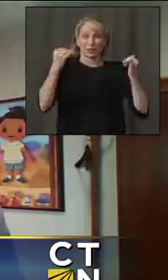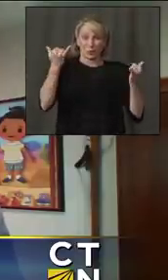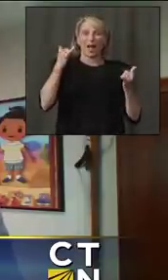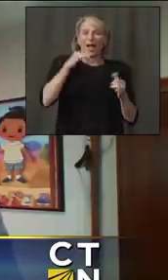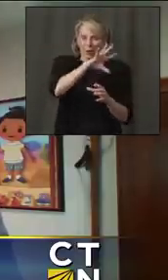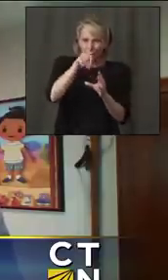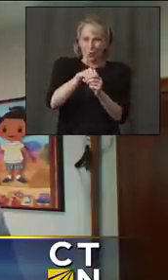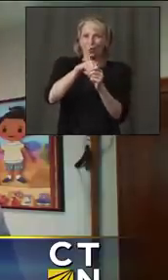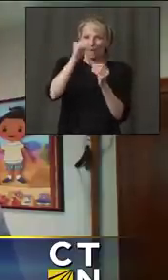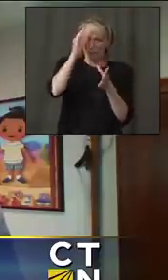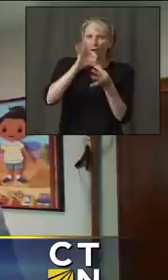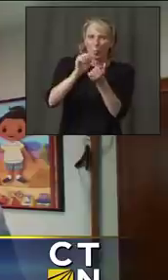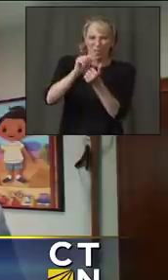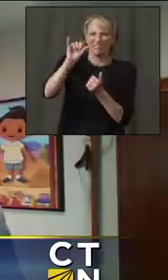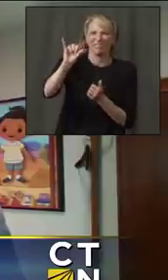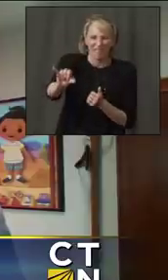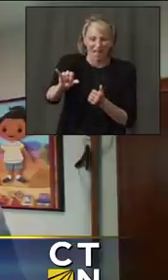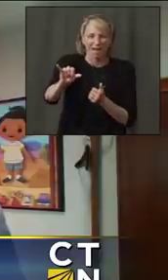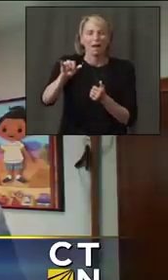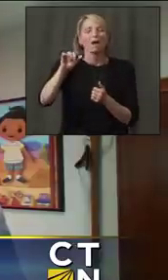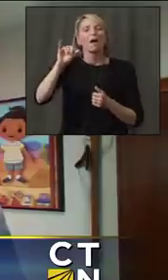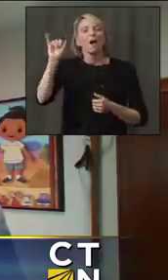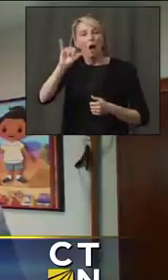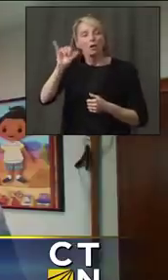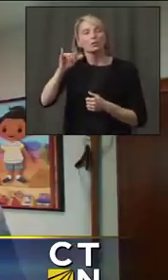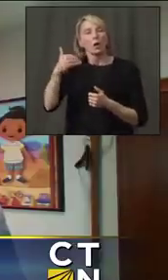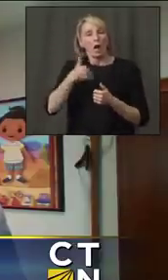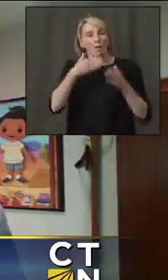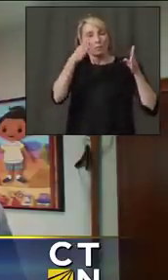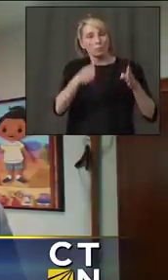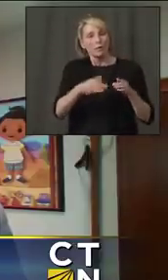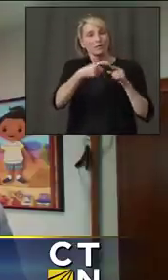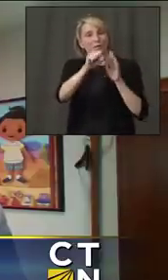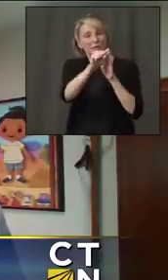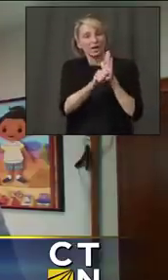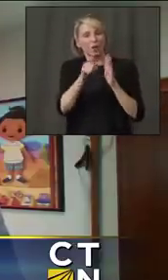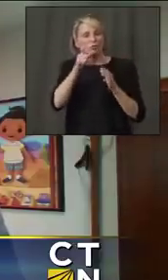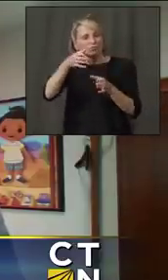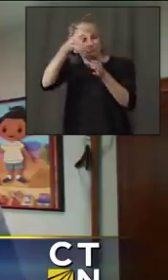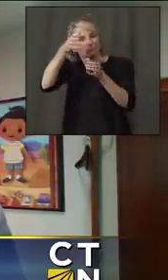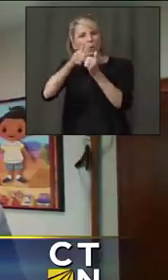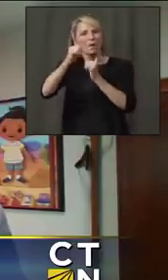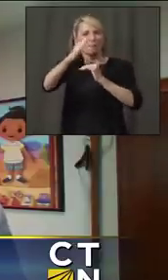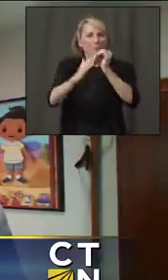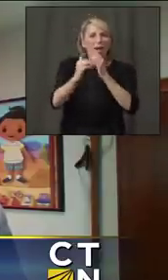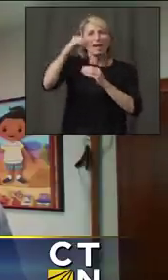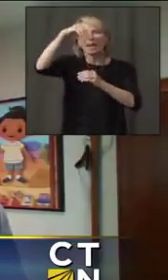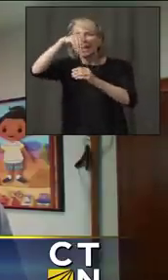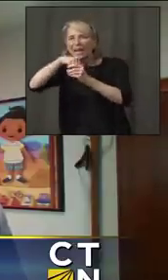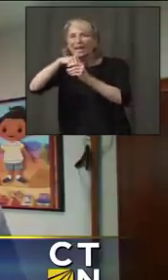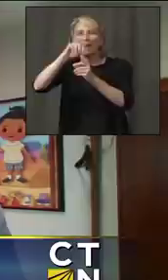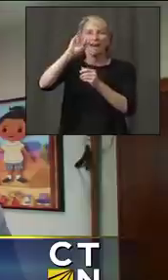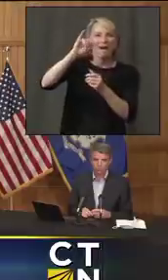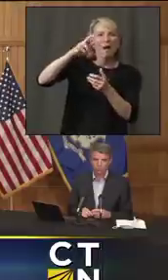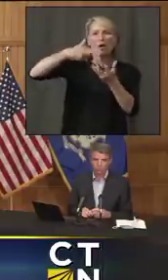that has a really good understanding of facilities and how to maximize airflow in facilities.